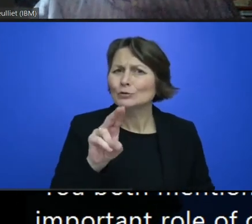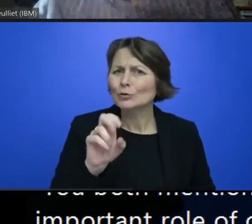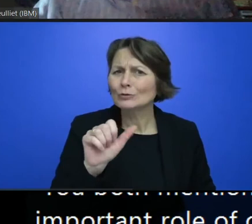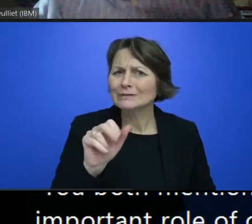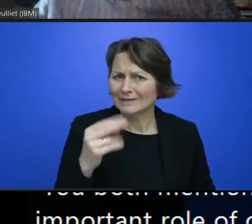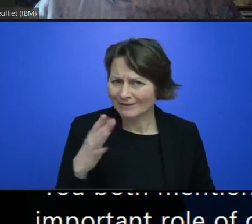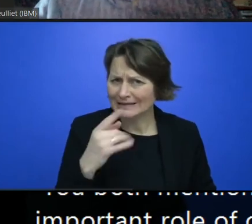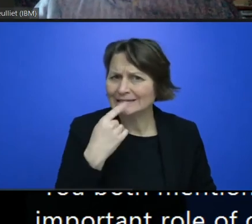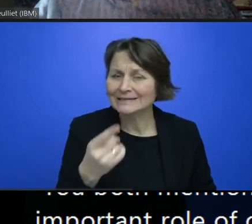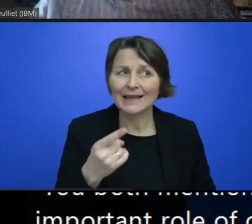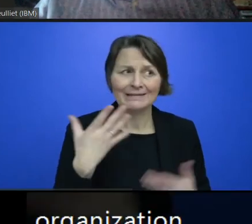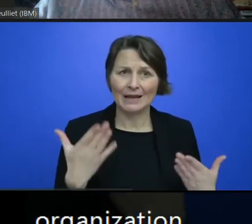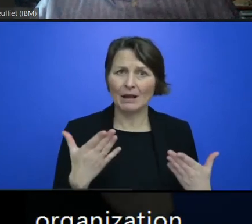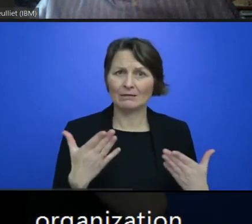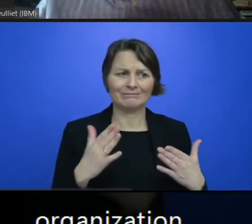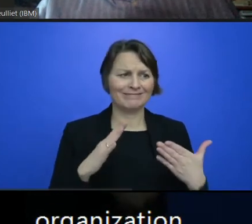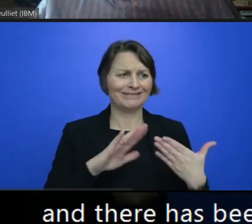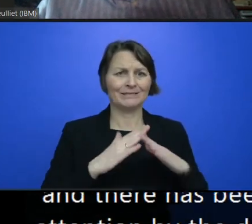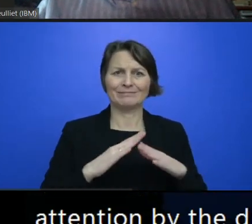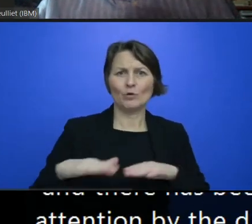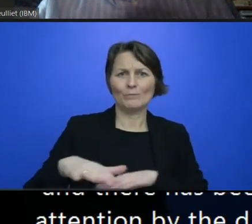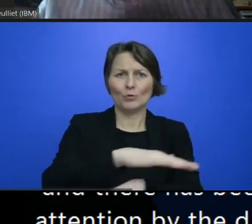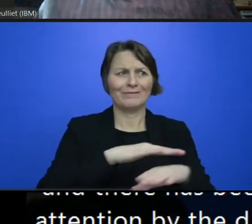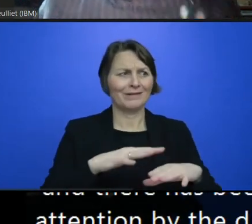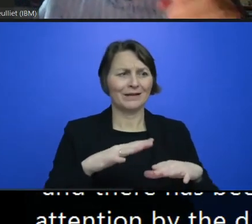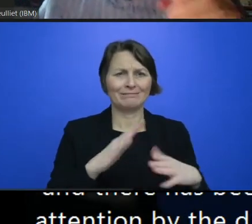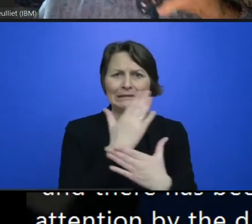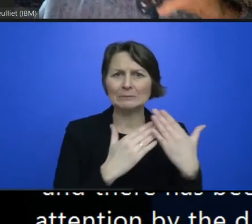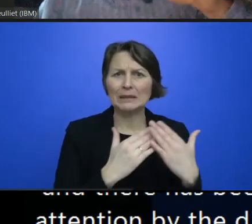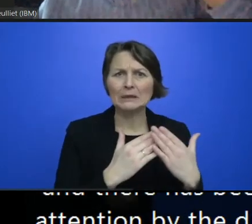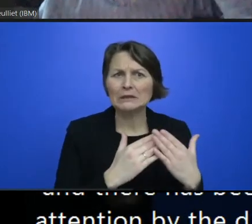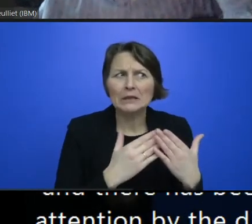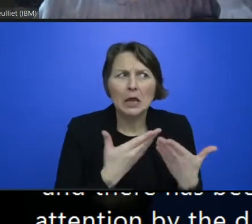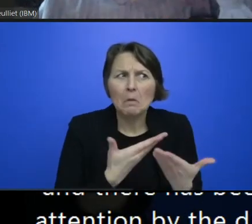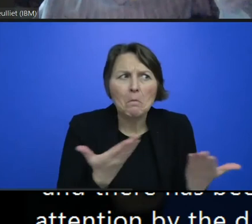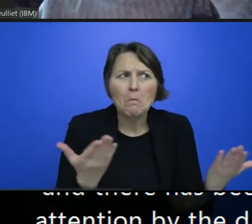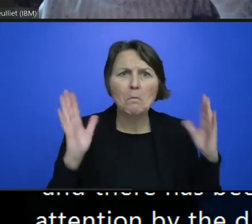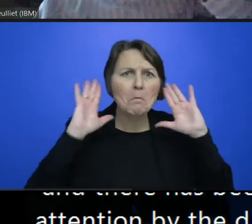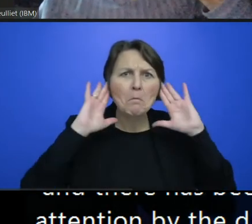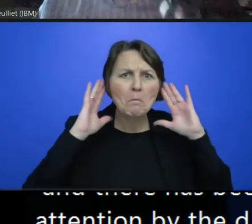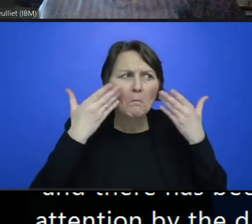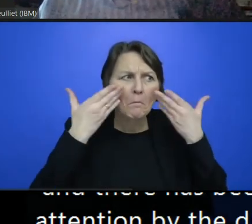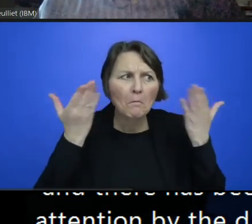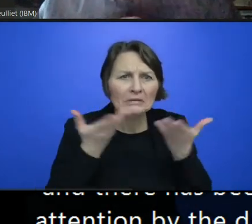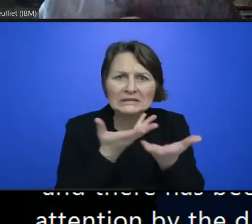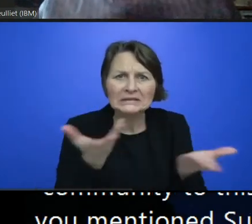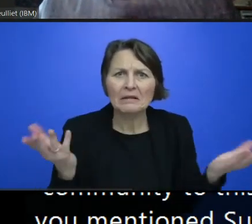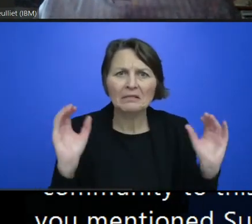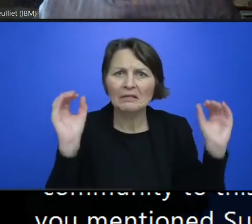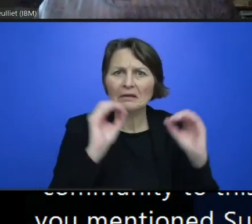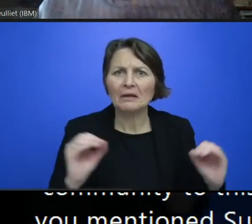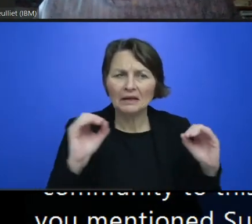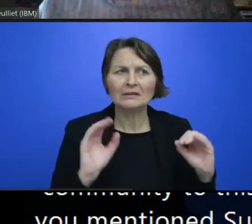issue, which I would say it's not such a surprise. I mean, there's so many challenges still that the disability community has to face